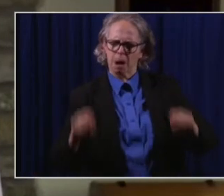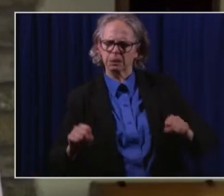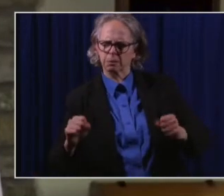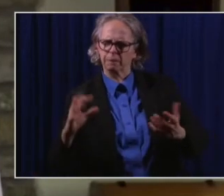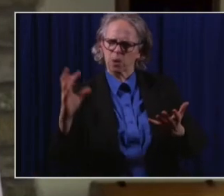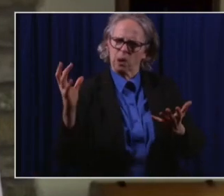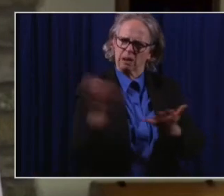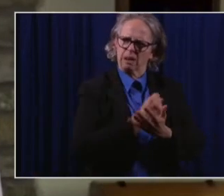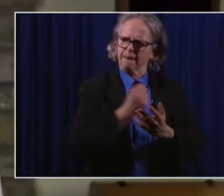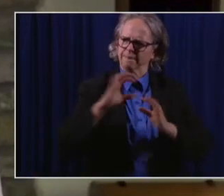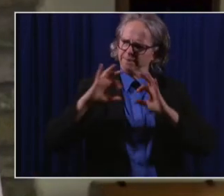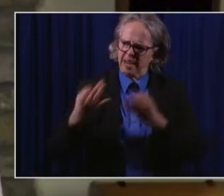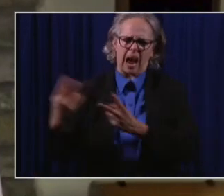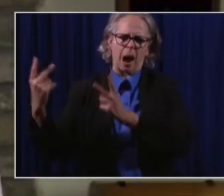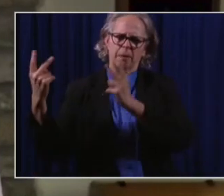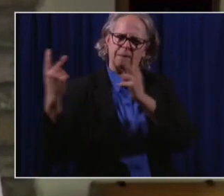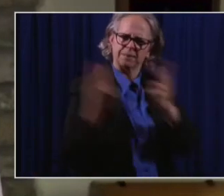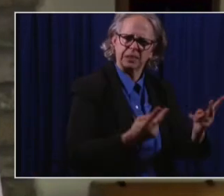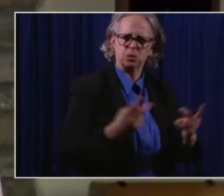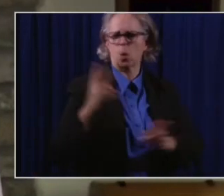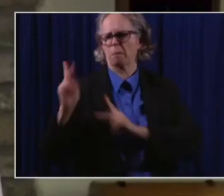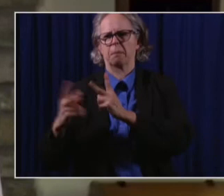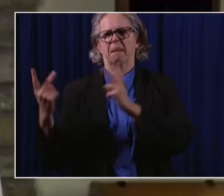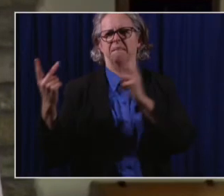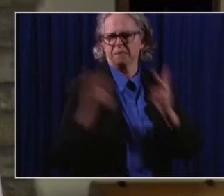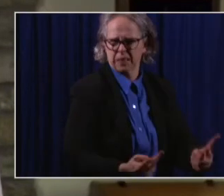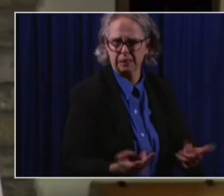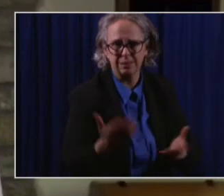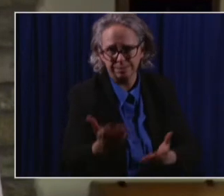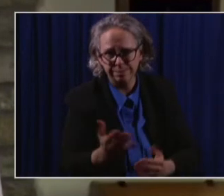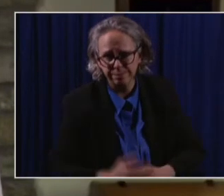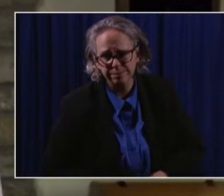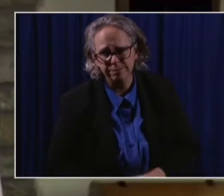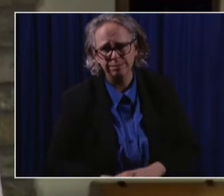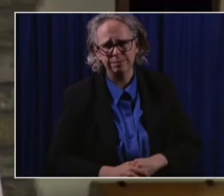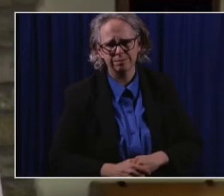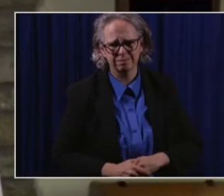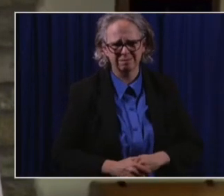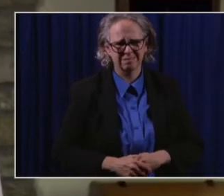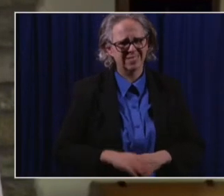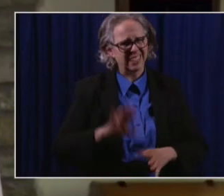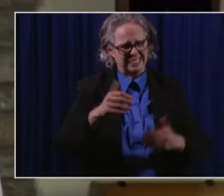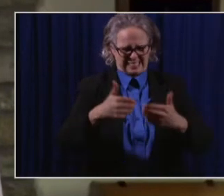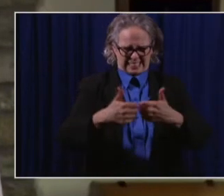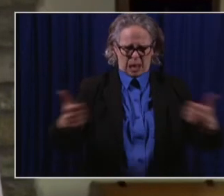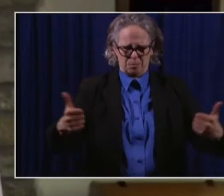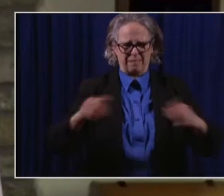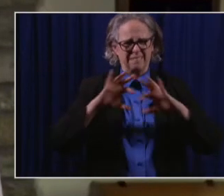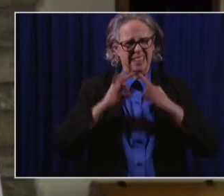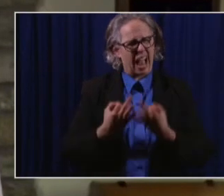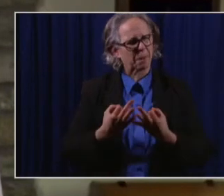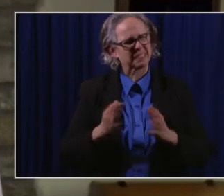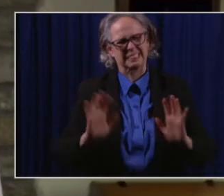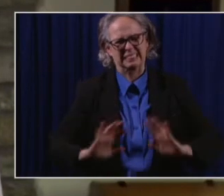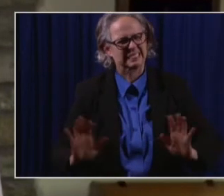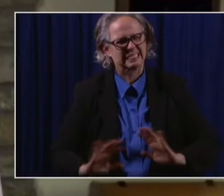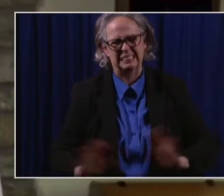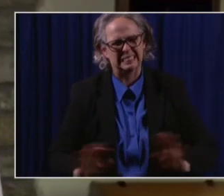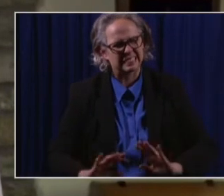people can visit their family members. It's very, very, very important. And I'll